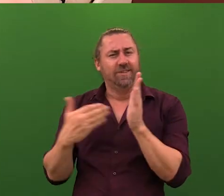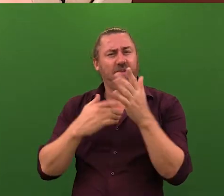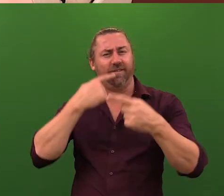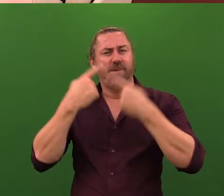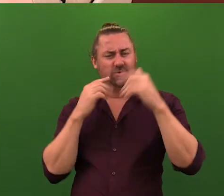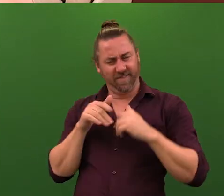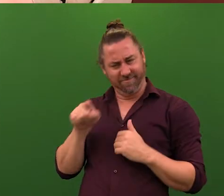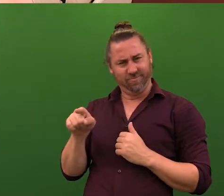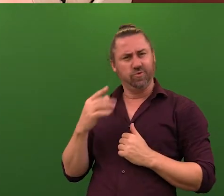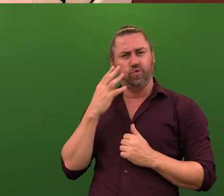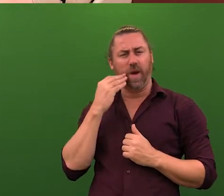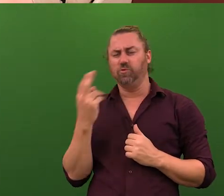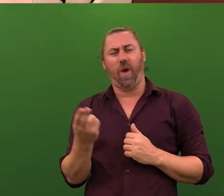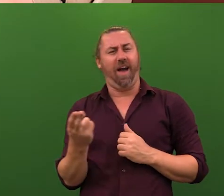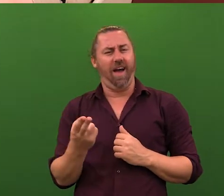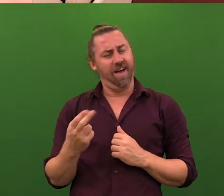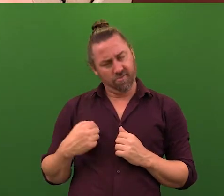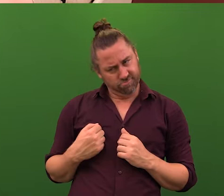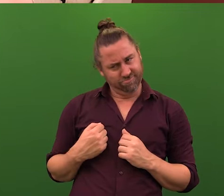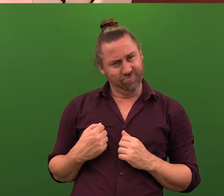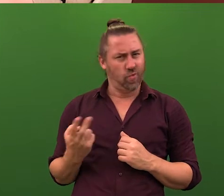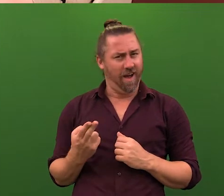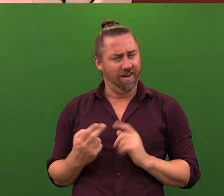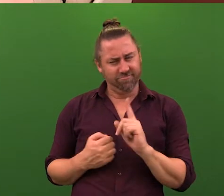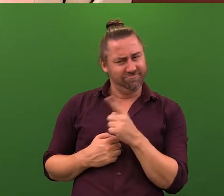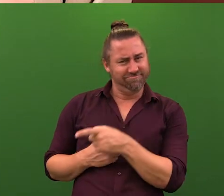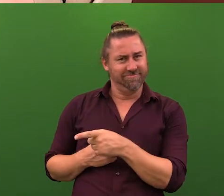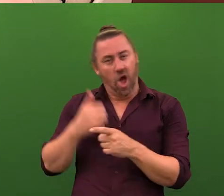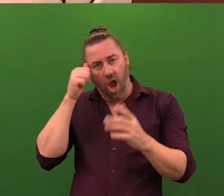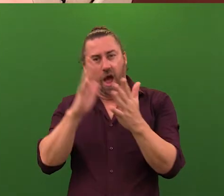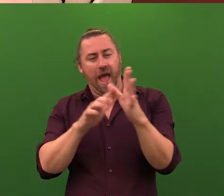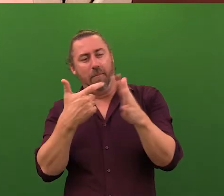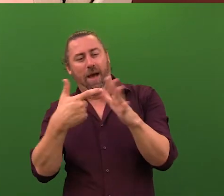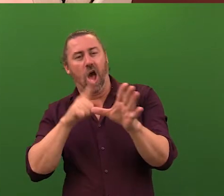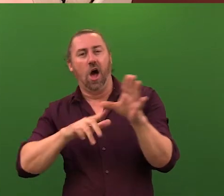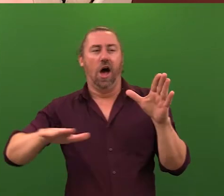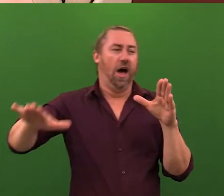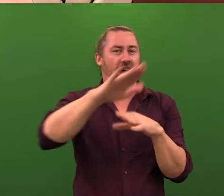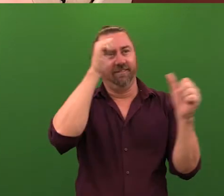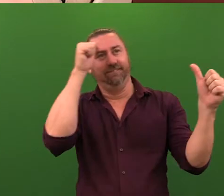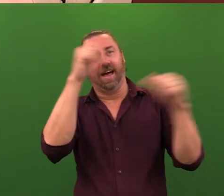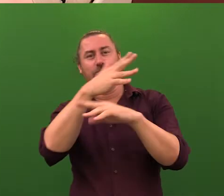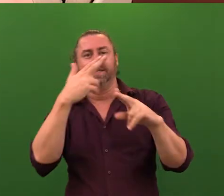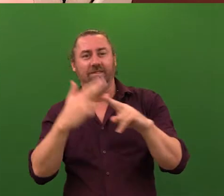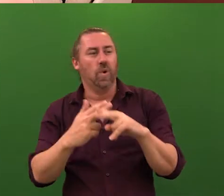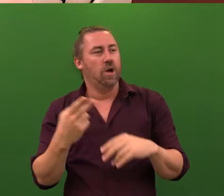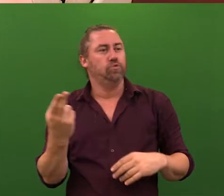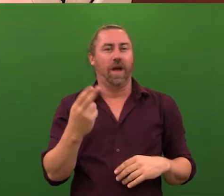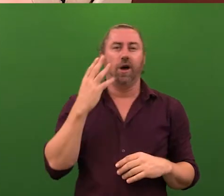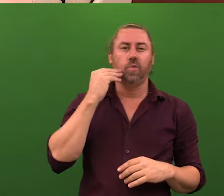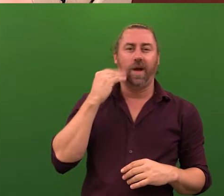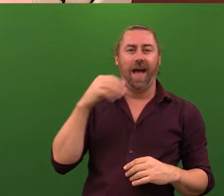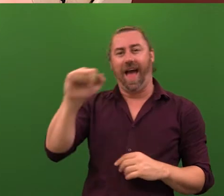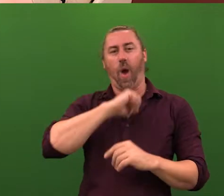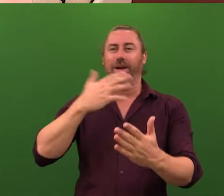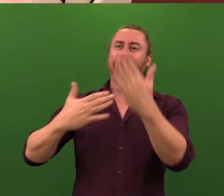I'm really interested in that use of sugar. Obviously, it's such a big part of our kind of history.